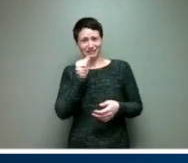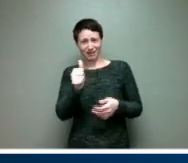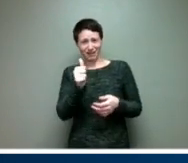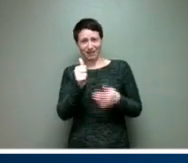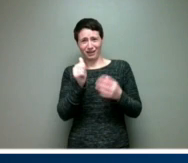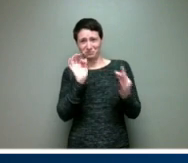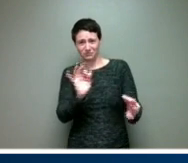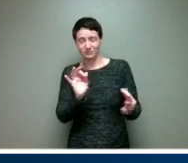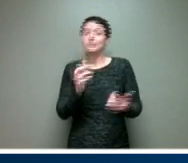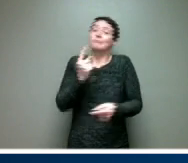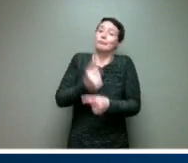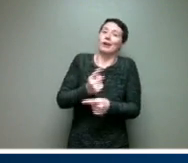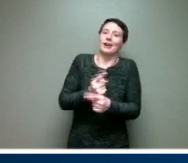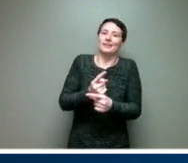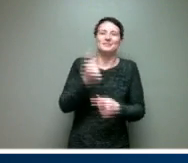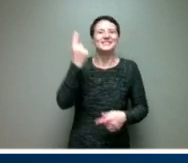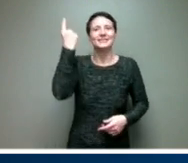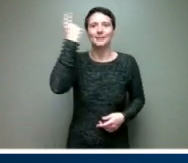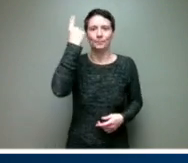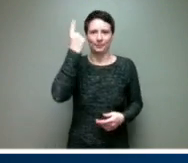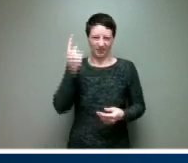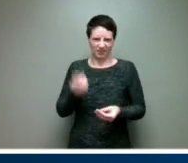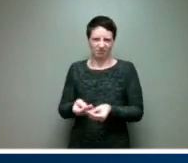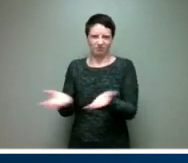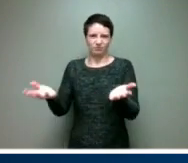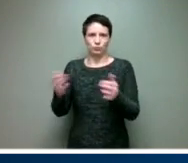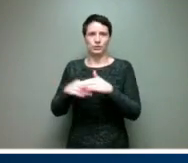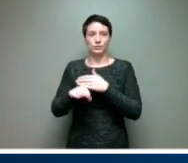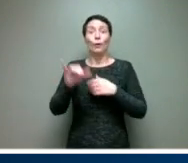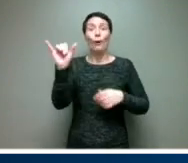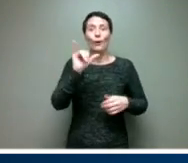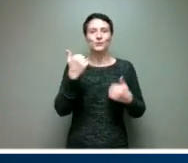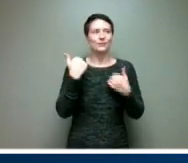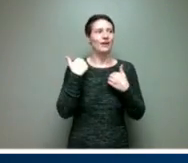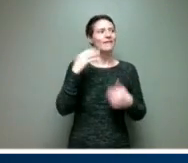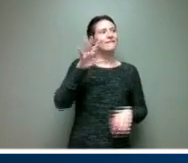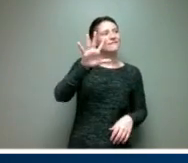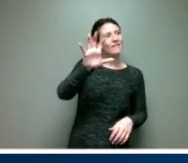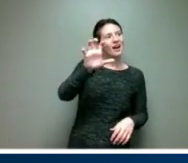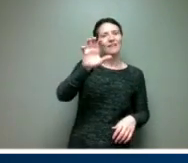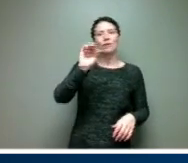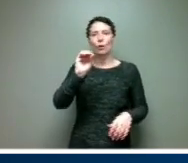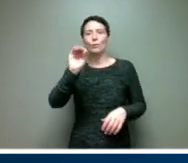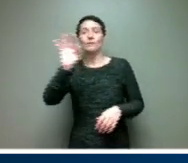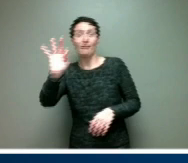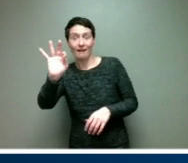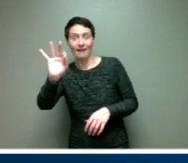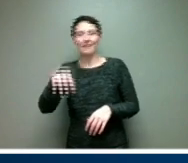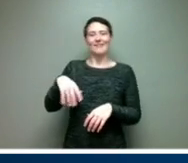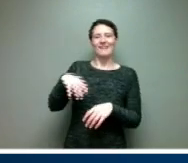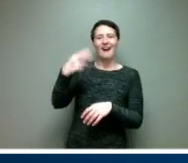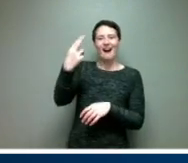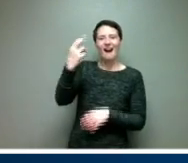helped secure 509 hotspots. So we wanted to be able to provide those